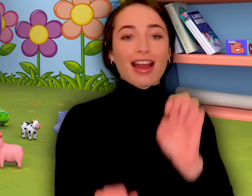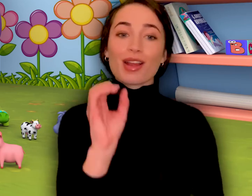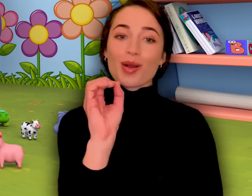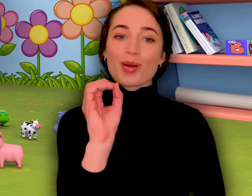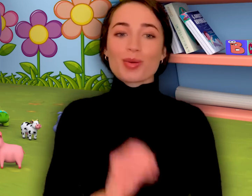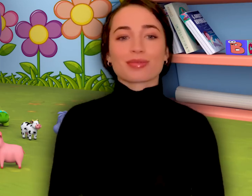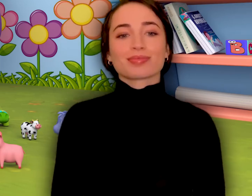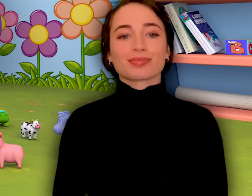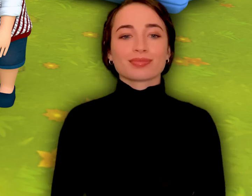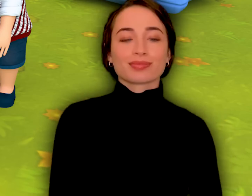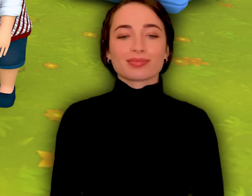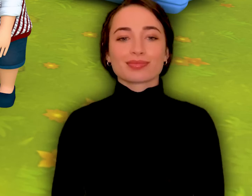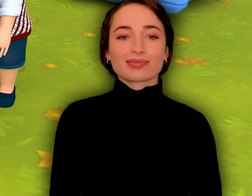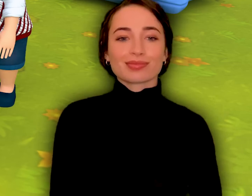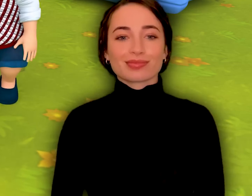E